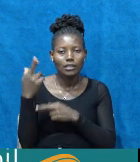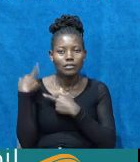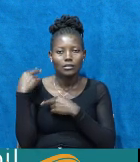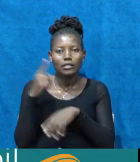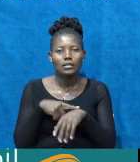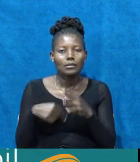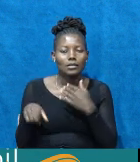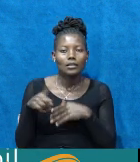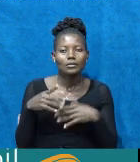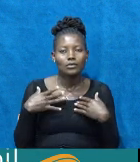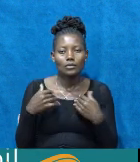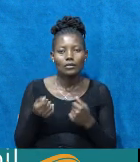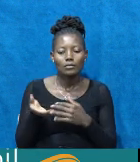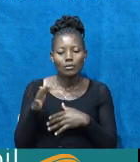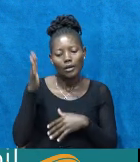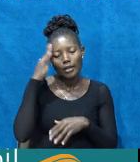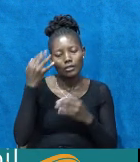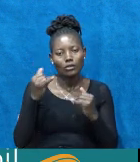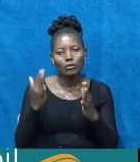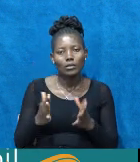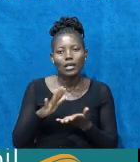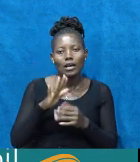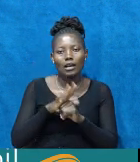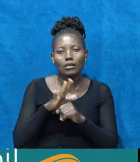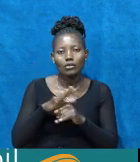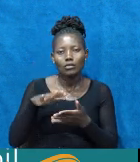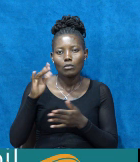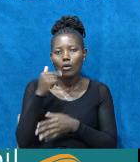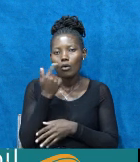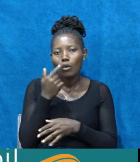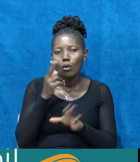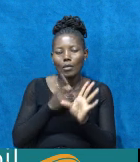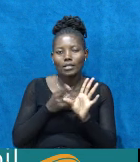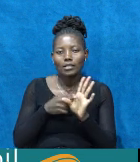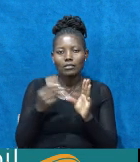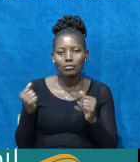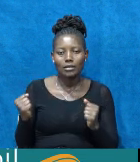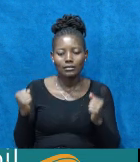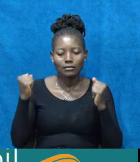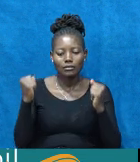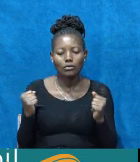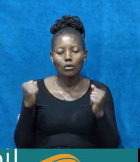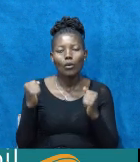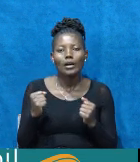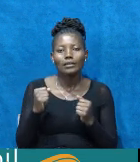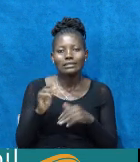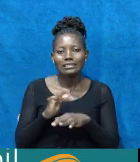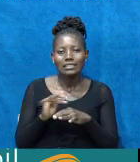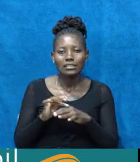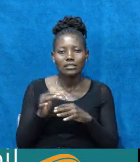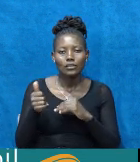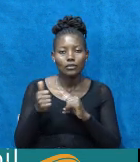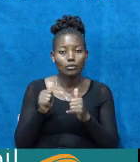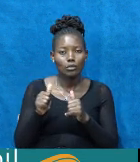able to need during recovery. Fats is another macronutrient that is able to play a key role when it comes